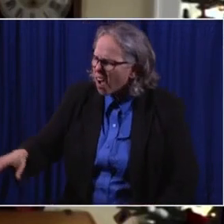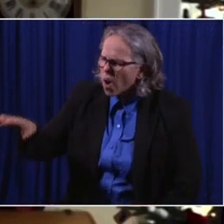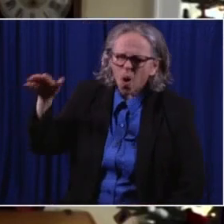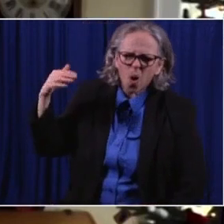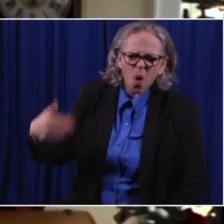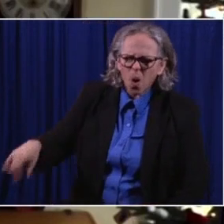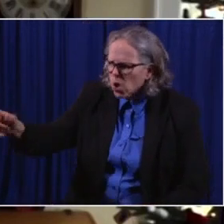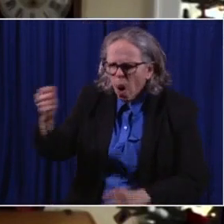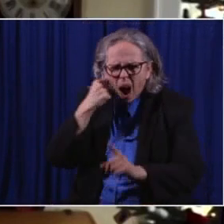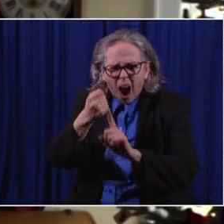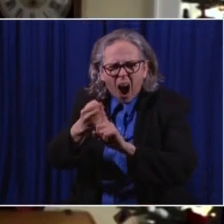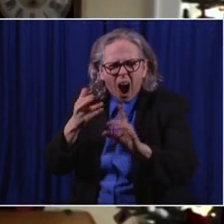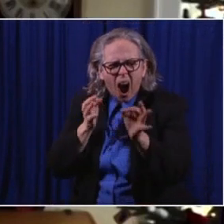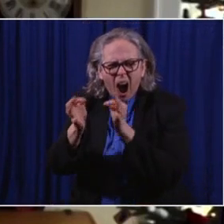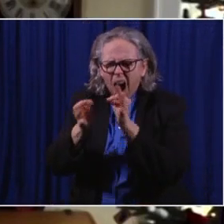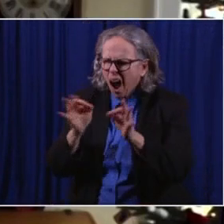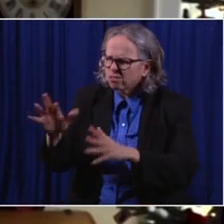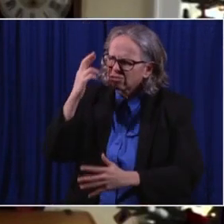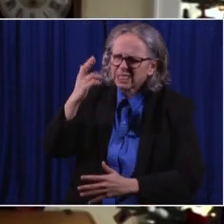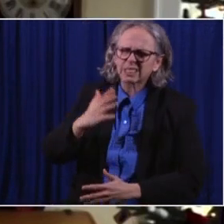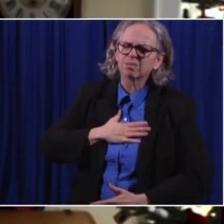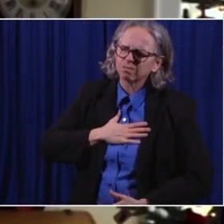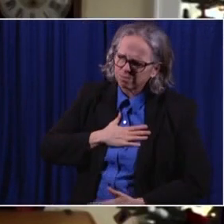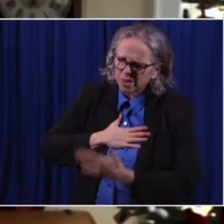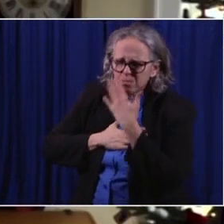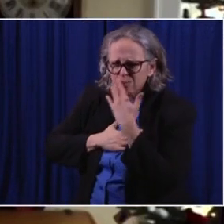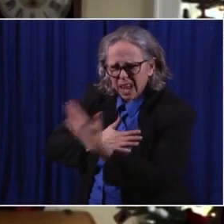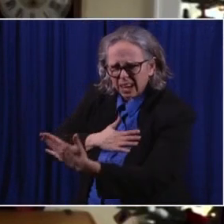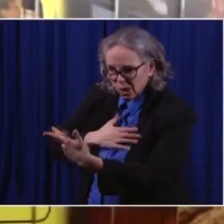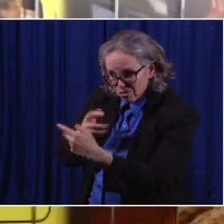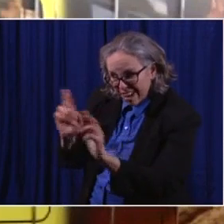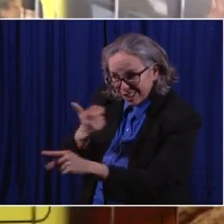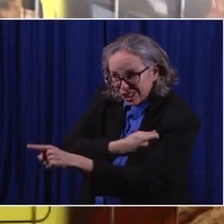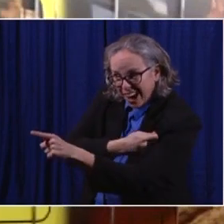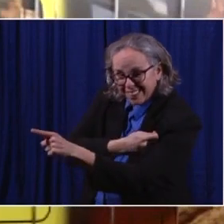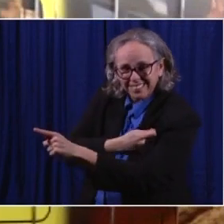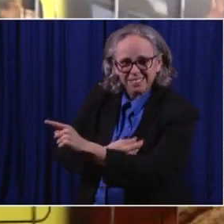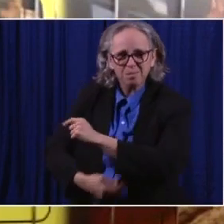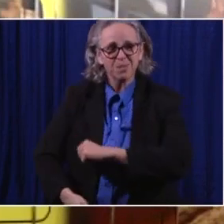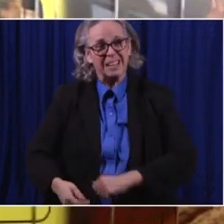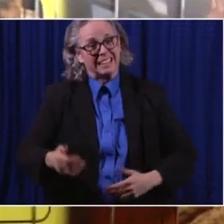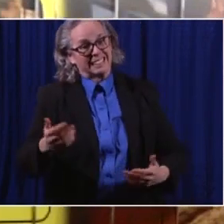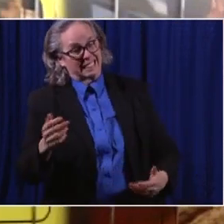very much. Yes, sir. Thank you. You ready to get the shot? No, not really, but All